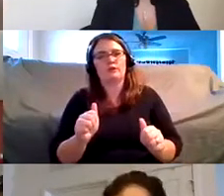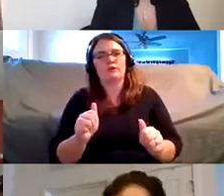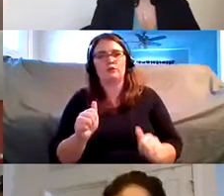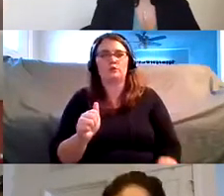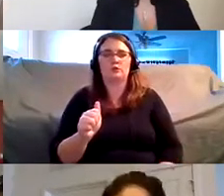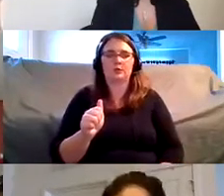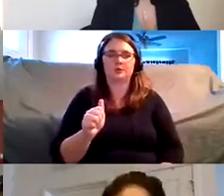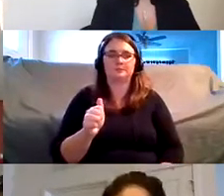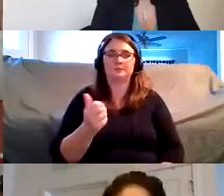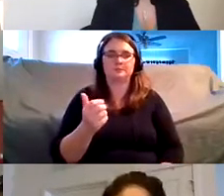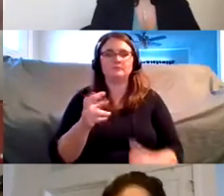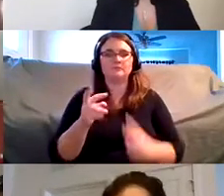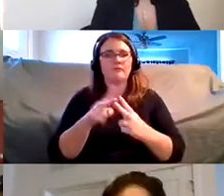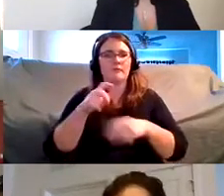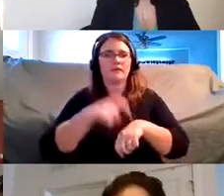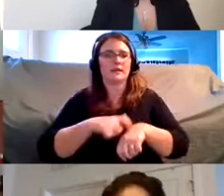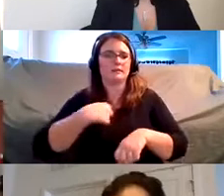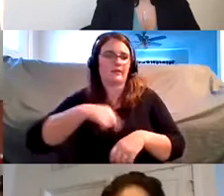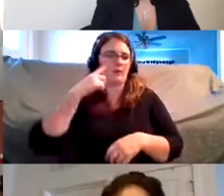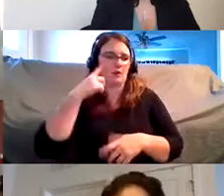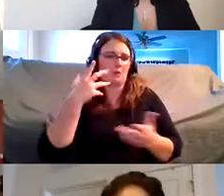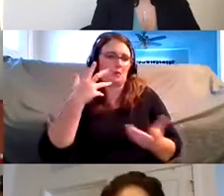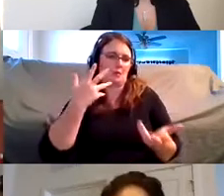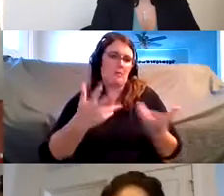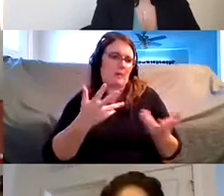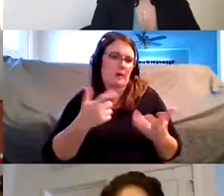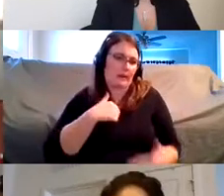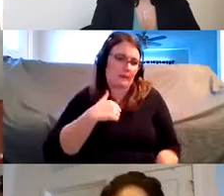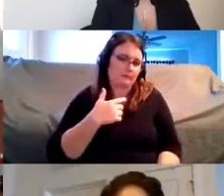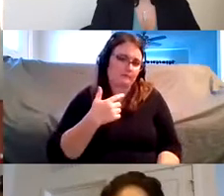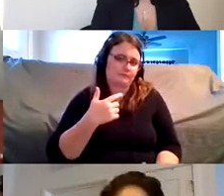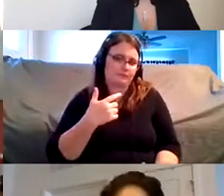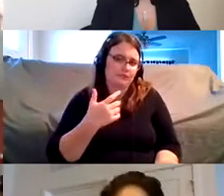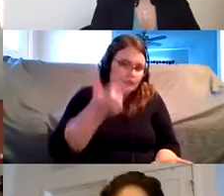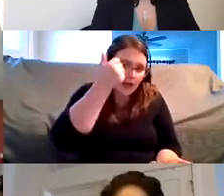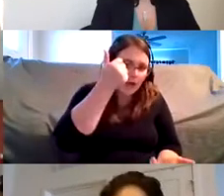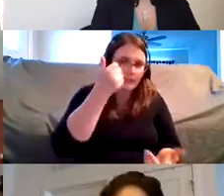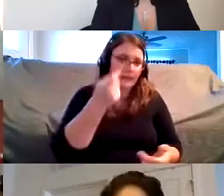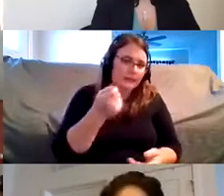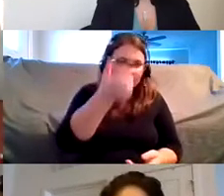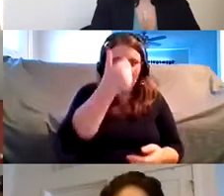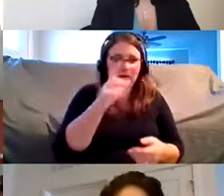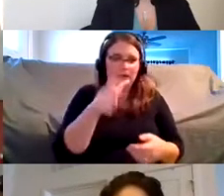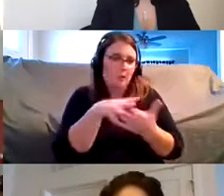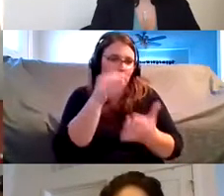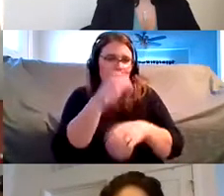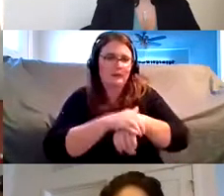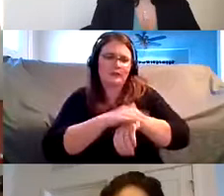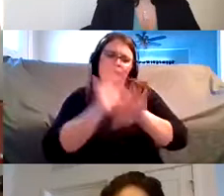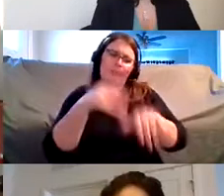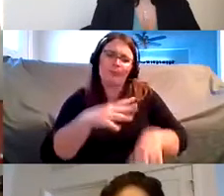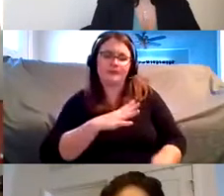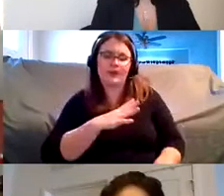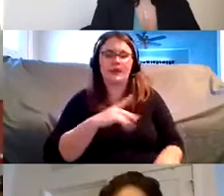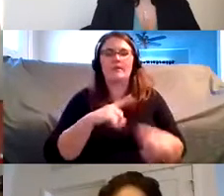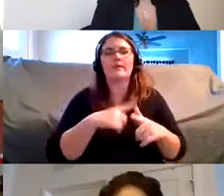a couple times it was like, well, maybe, just dumb. I'm a little dumb. I need to learn English, and that's fine. And then I think